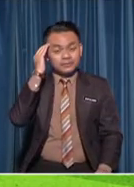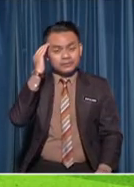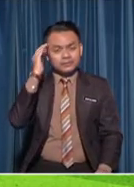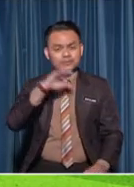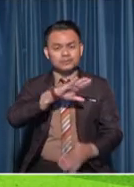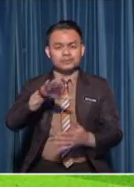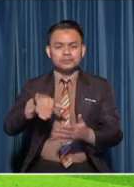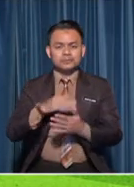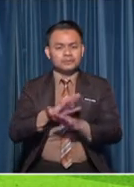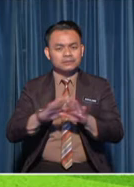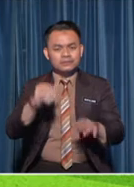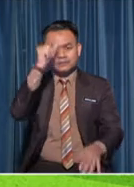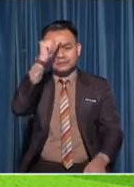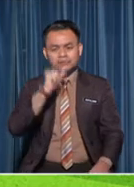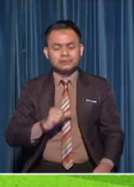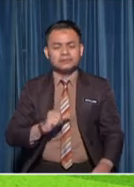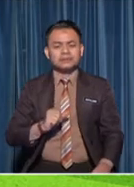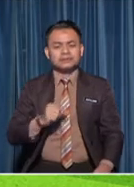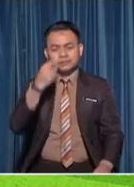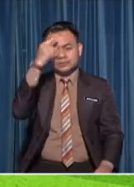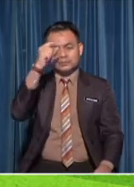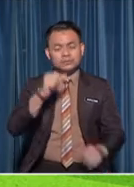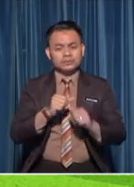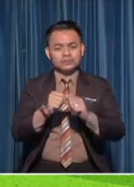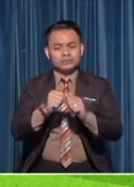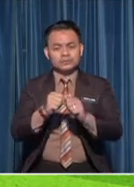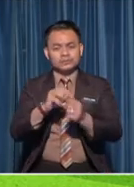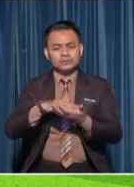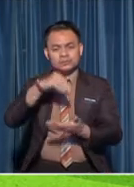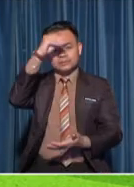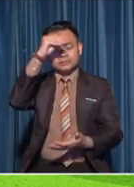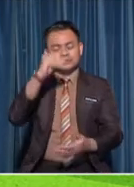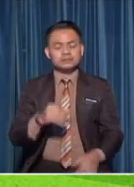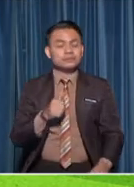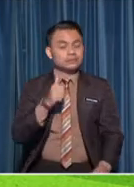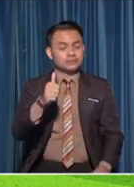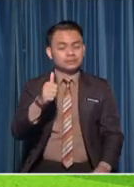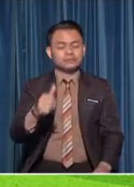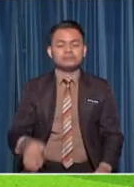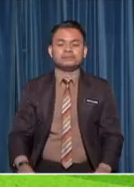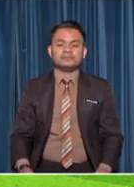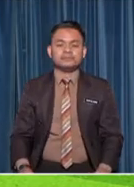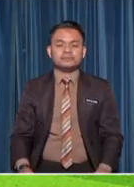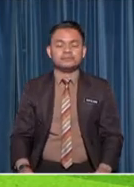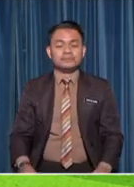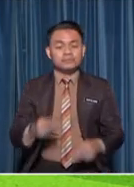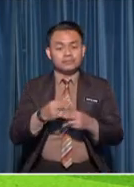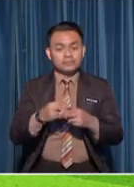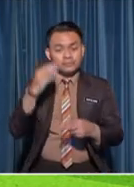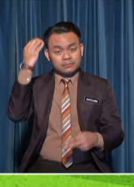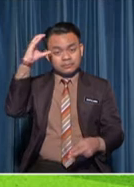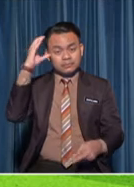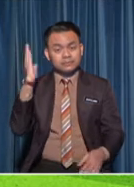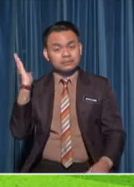lesson. Very good. I like that spirit. Keep it up. My name is Ni Abdullah bin Abdul